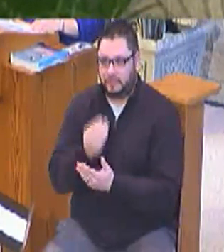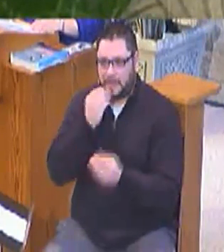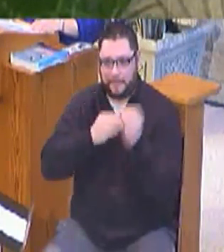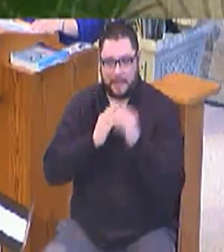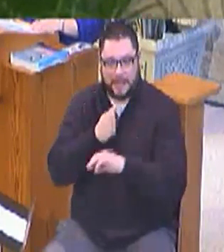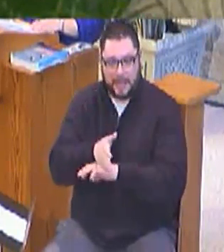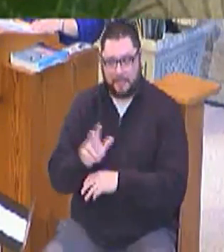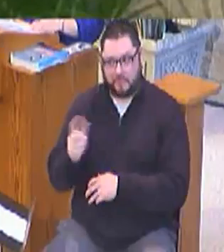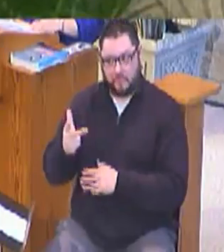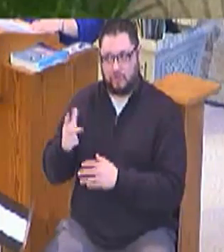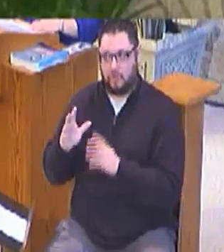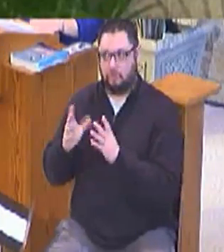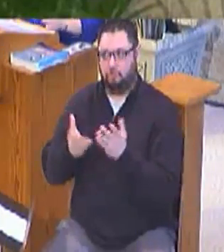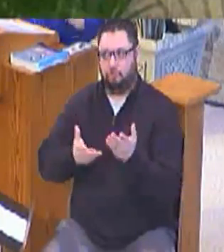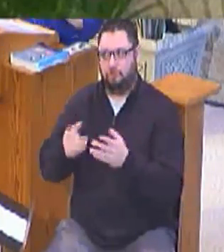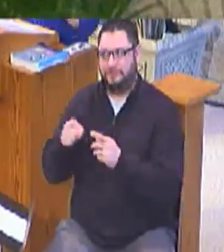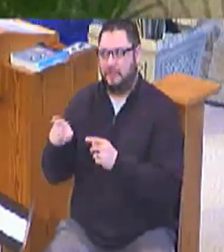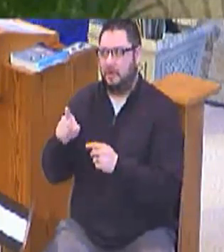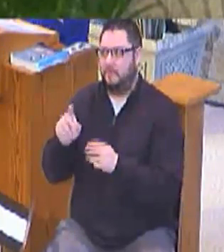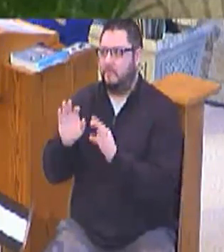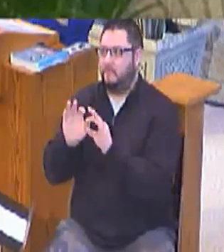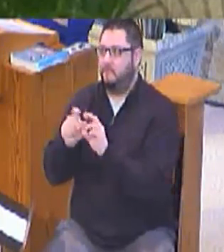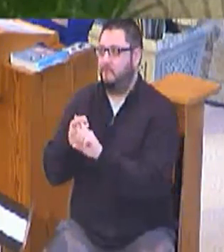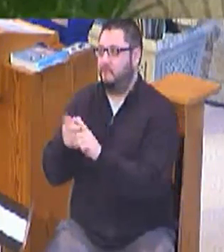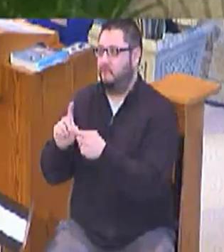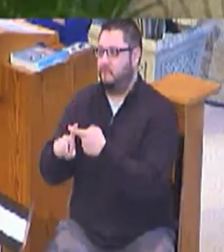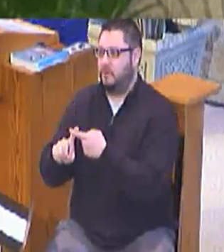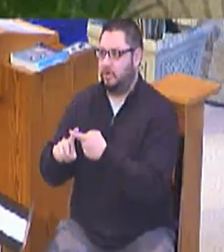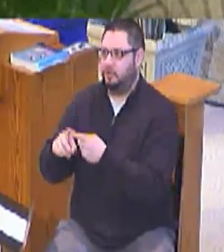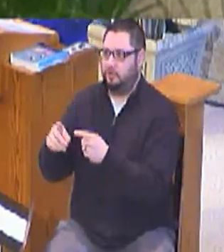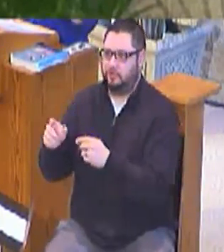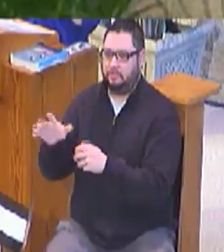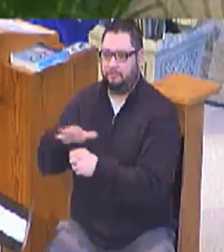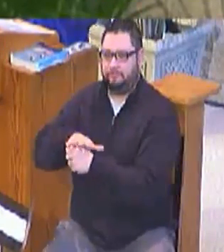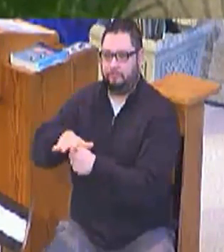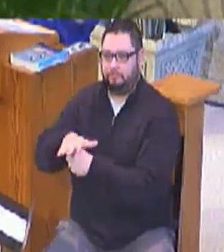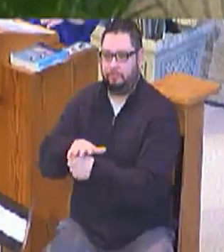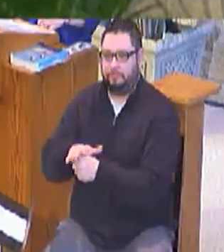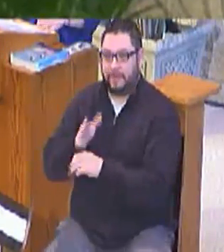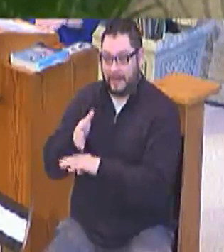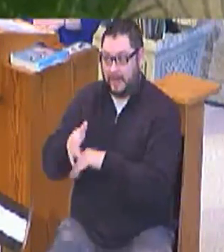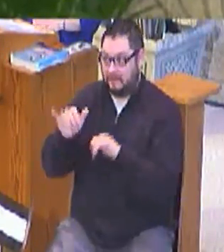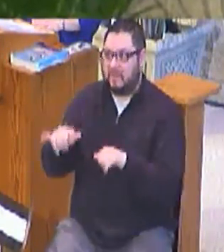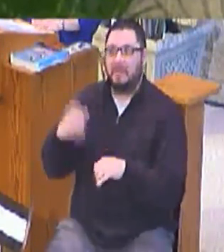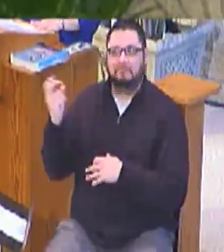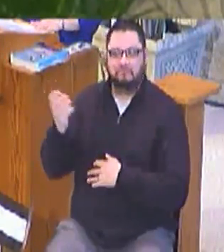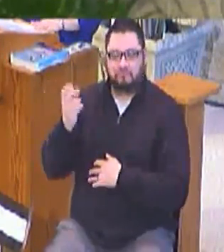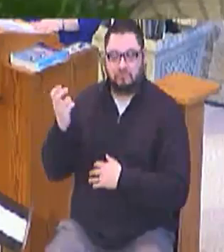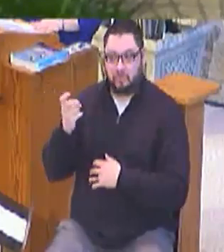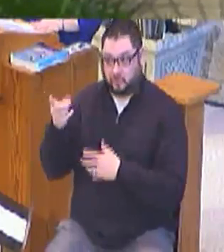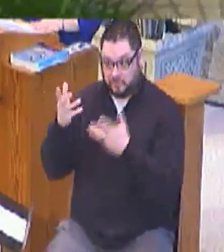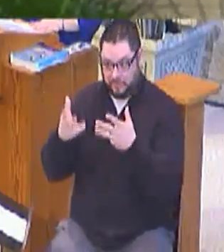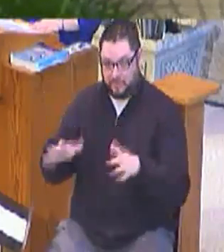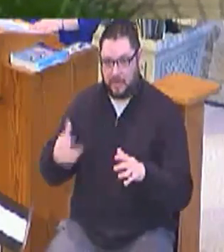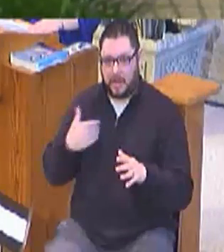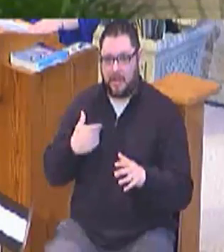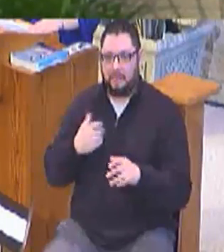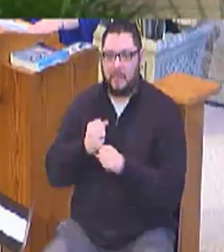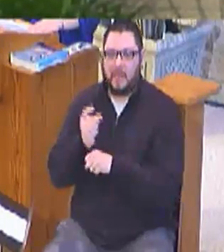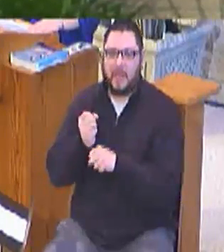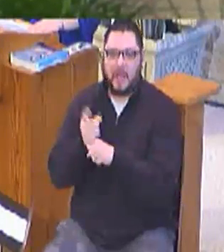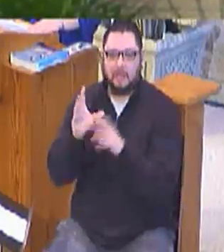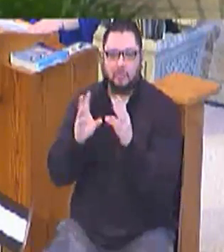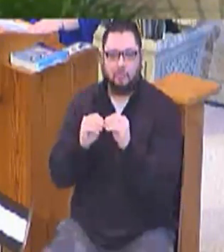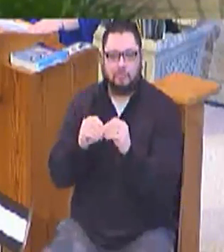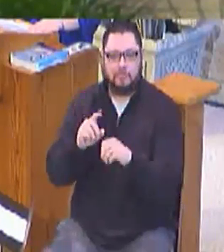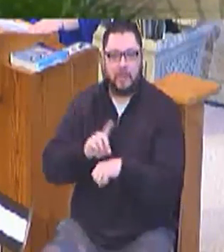third service in Friendship Hall. And when you come back for that, just hang around because right after that, we have our annual